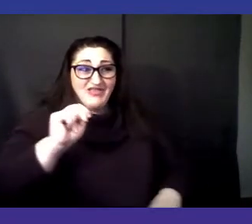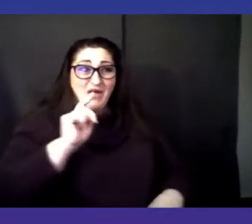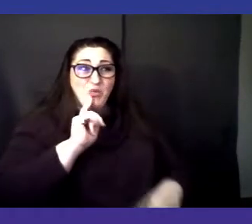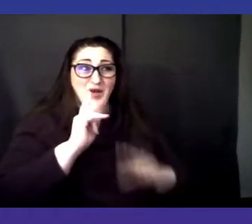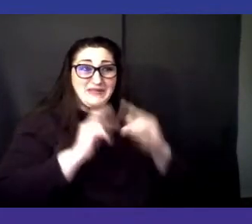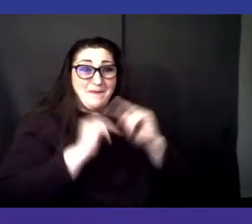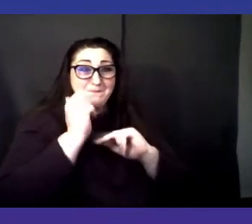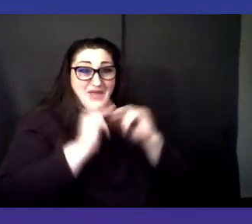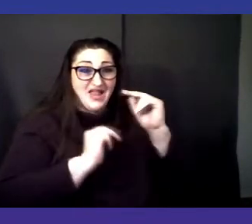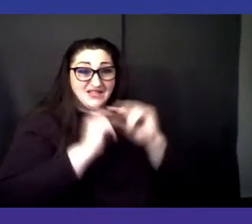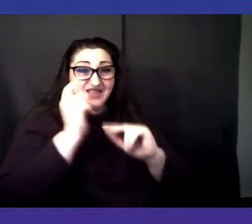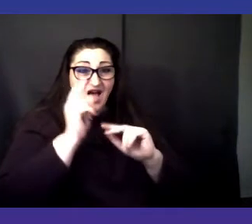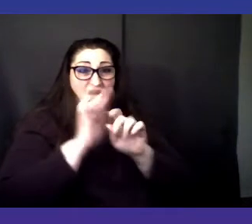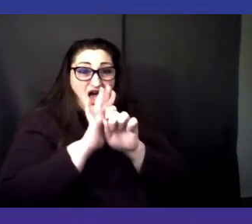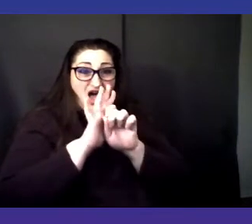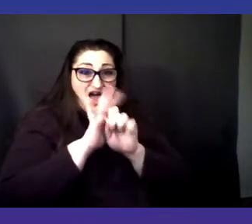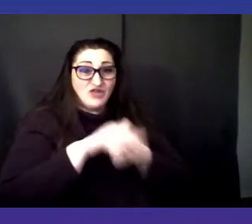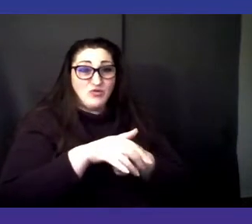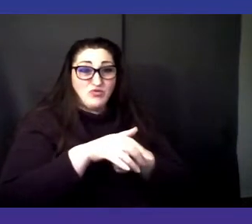using,